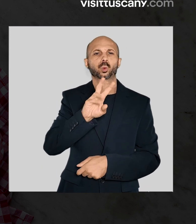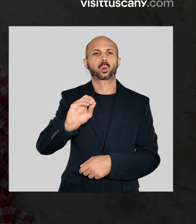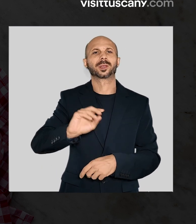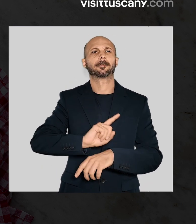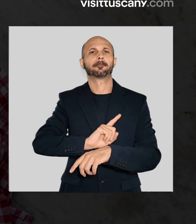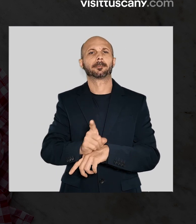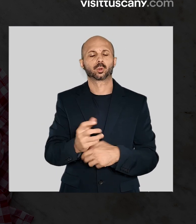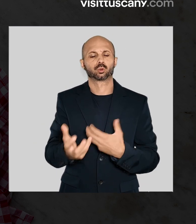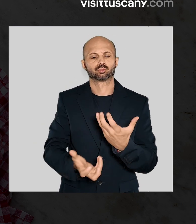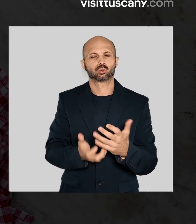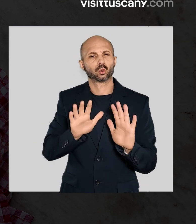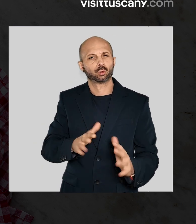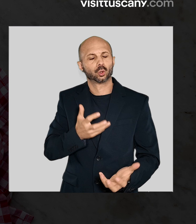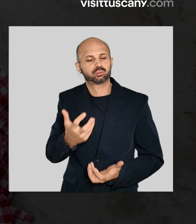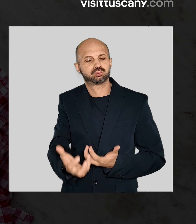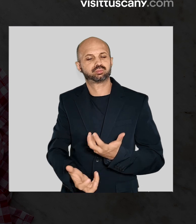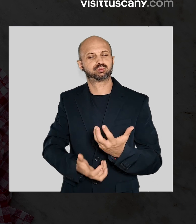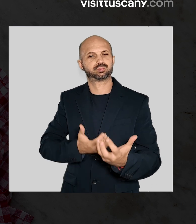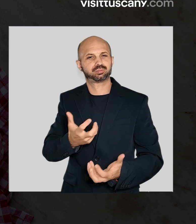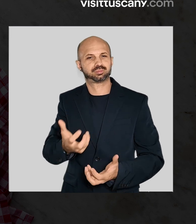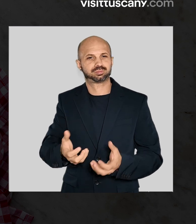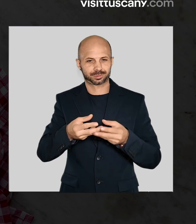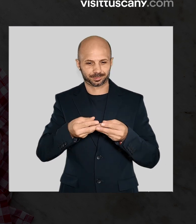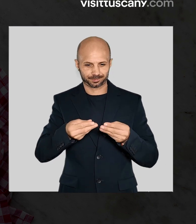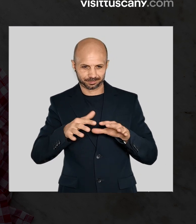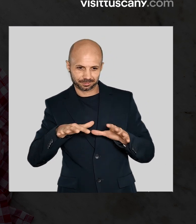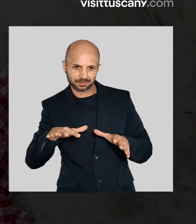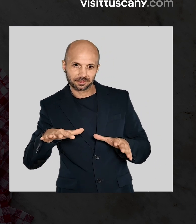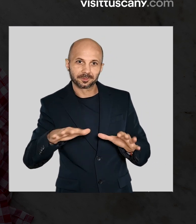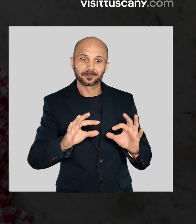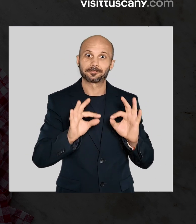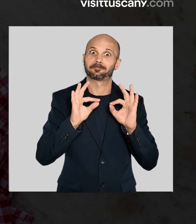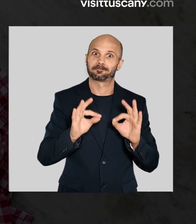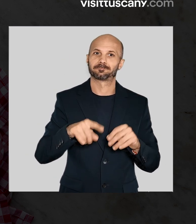Let the beans simmer over a gentle heat for about 20 minutes.